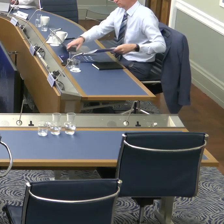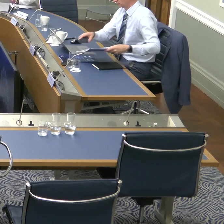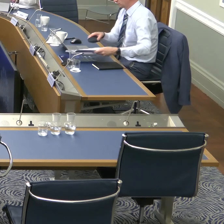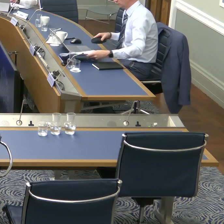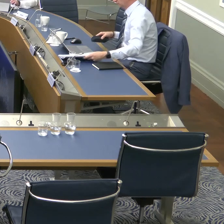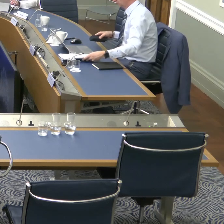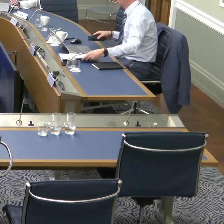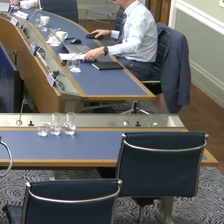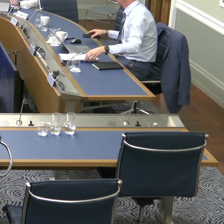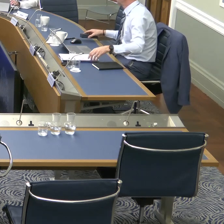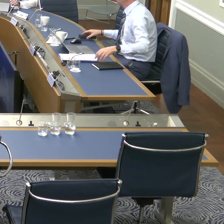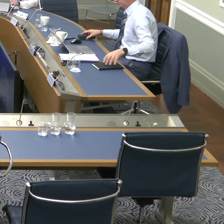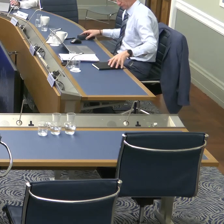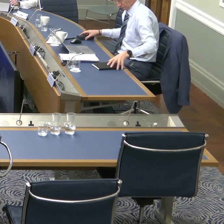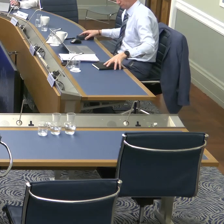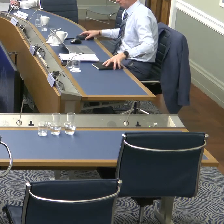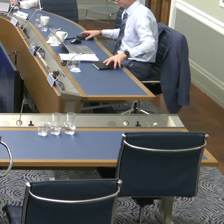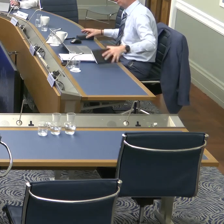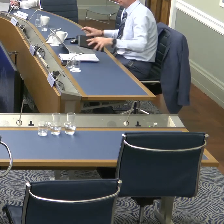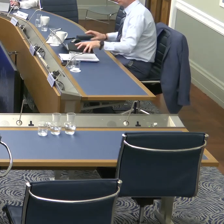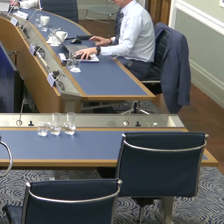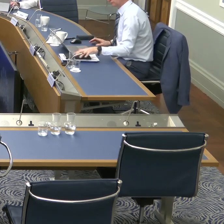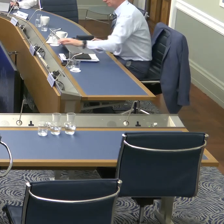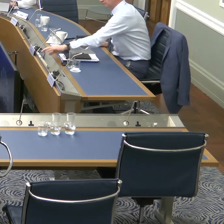in room 29, and the meeting is now adjourned. Thank you very much.